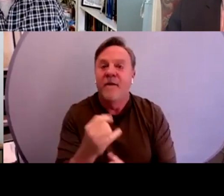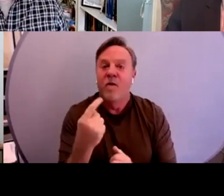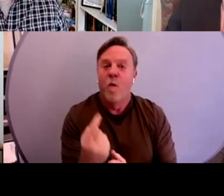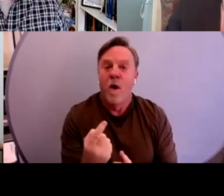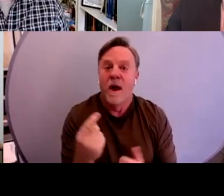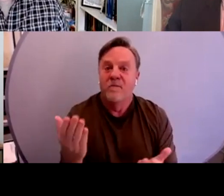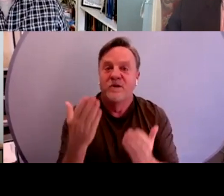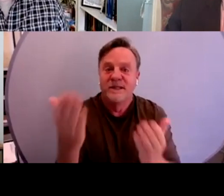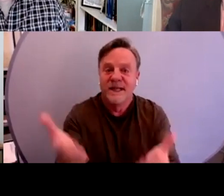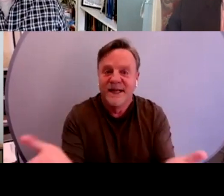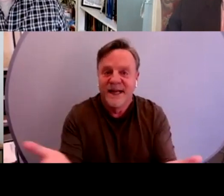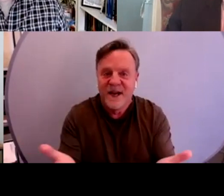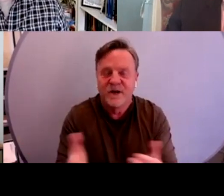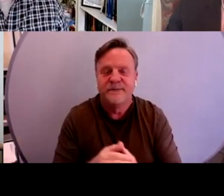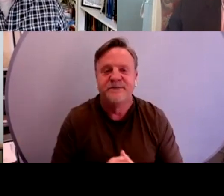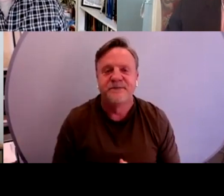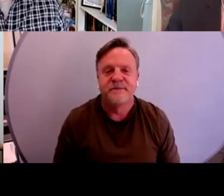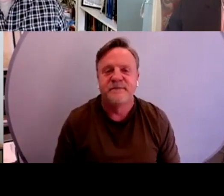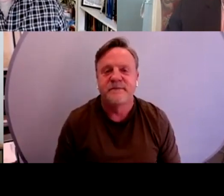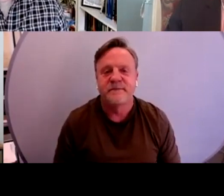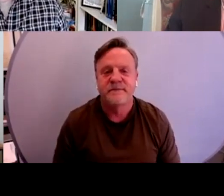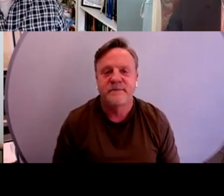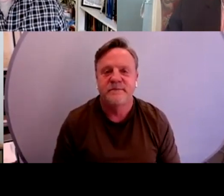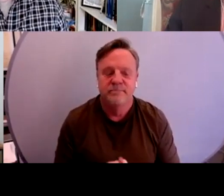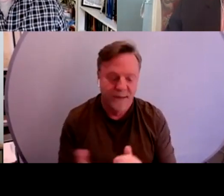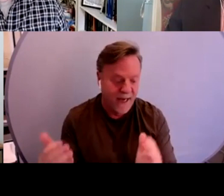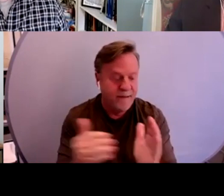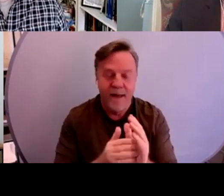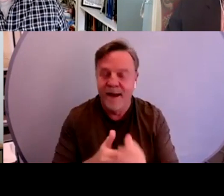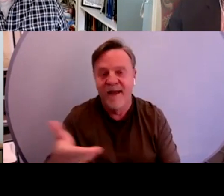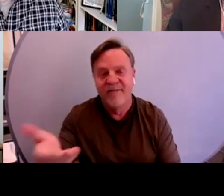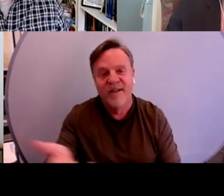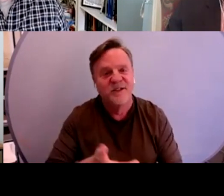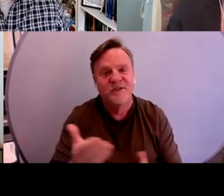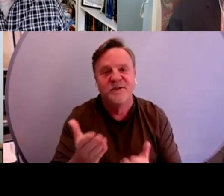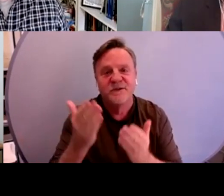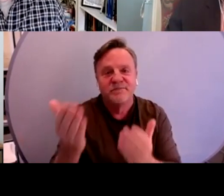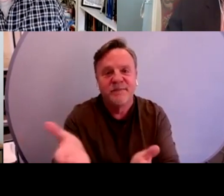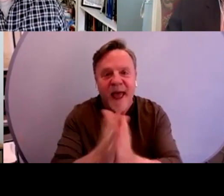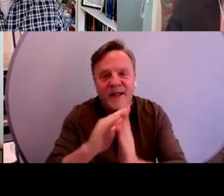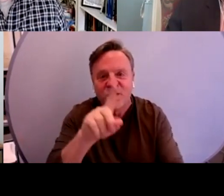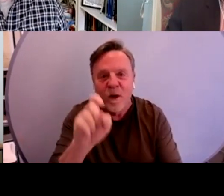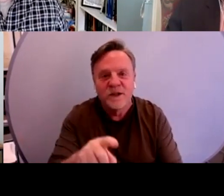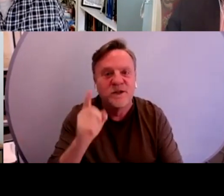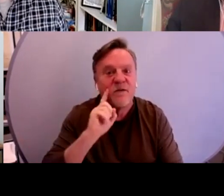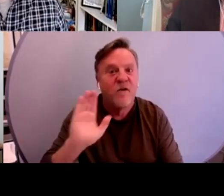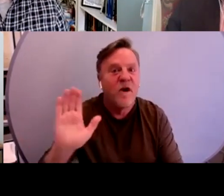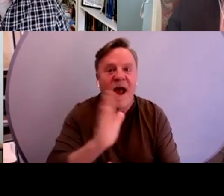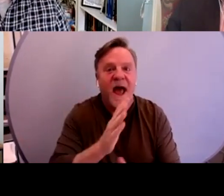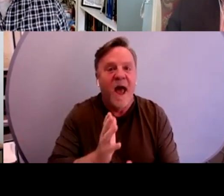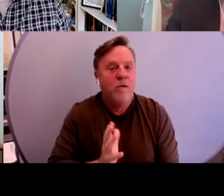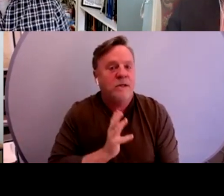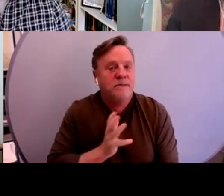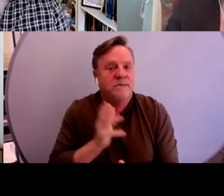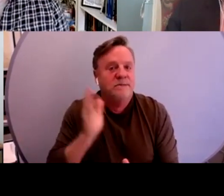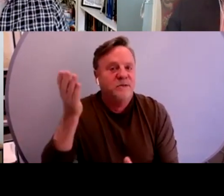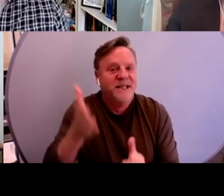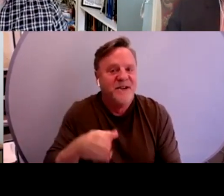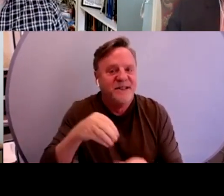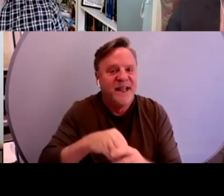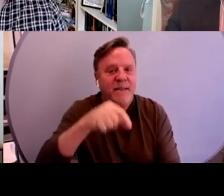this webinar series. Again, I invite you to submit questions for our esteemed presenters in the Q&A